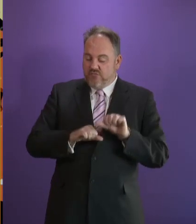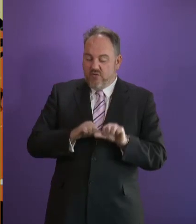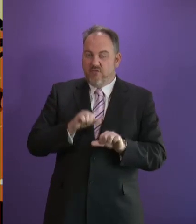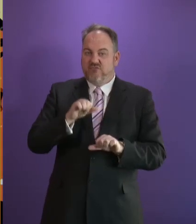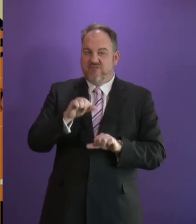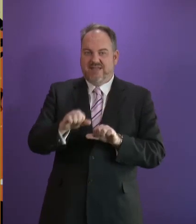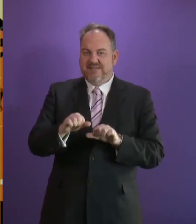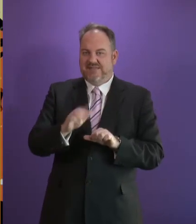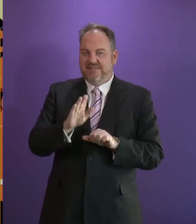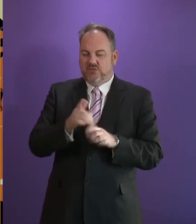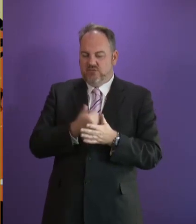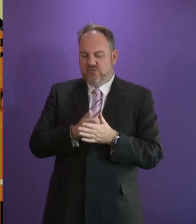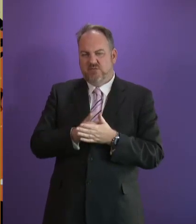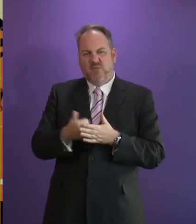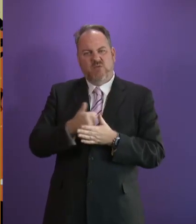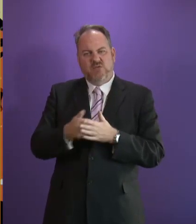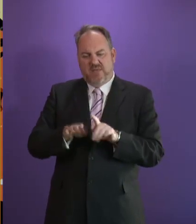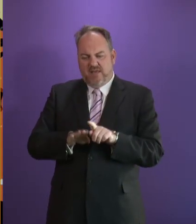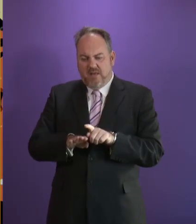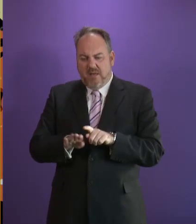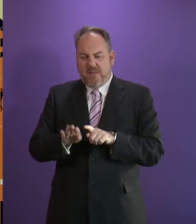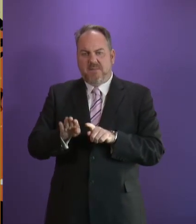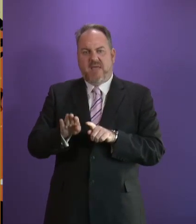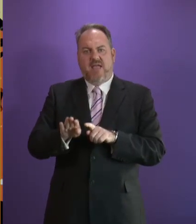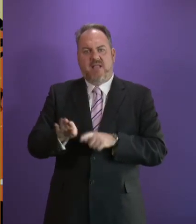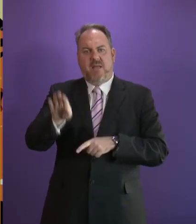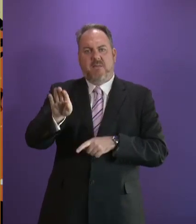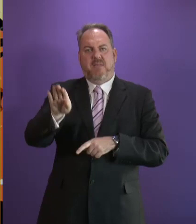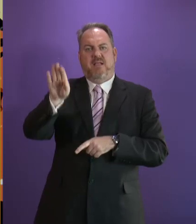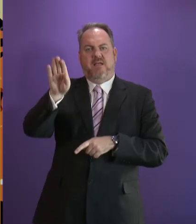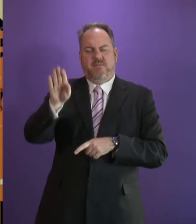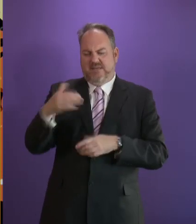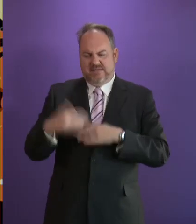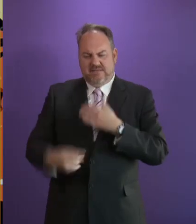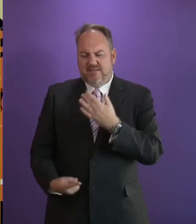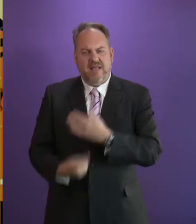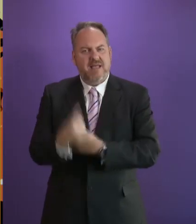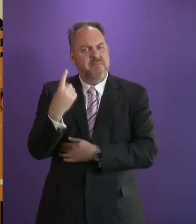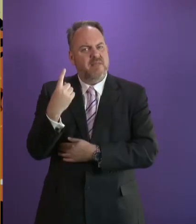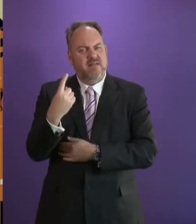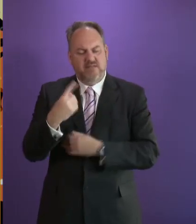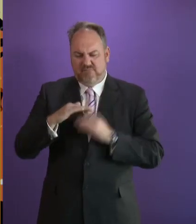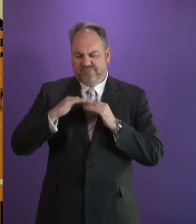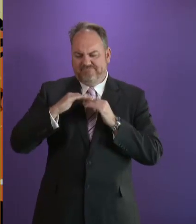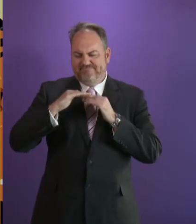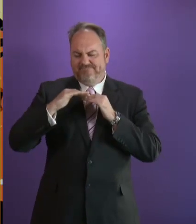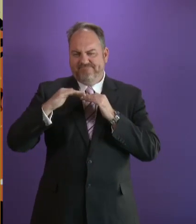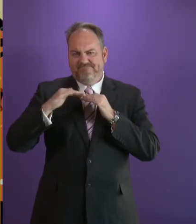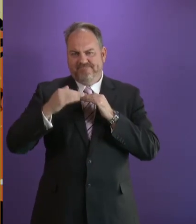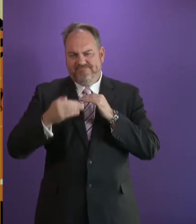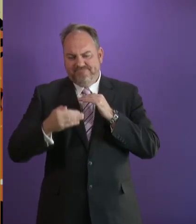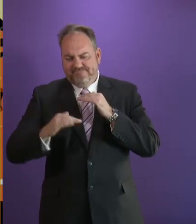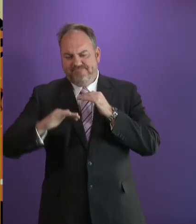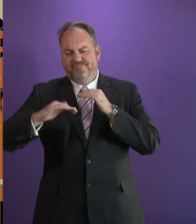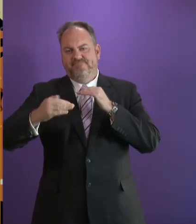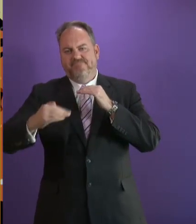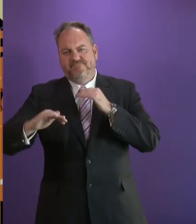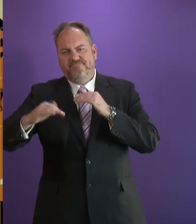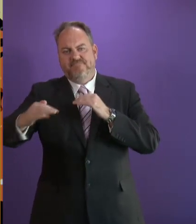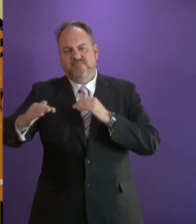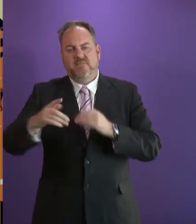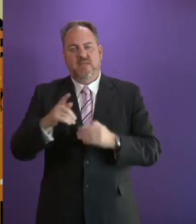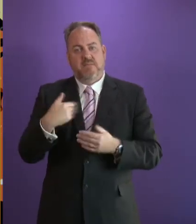It was meant to increase after every parliamentary election. It didn't. We had the heights of 40% women